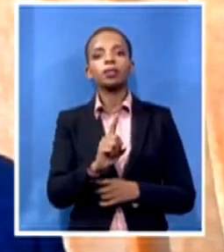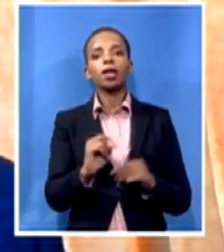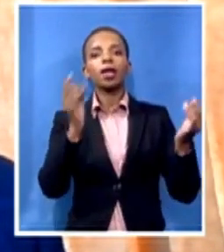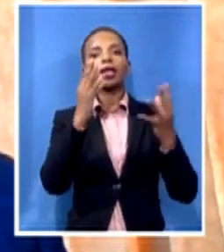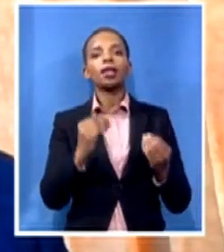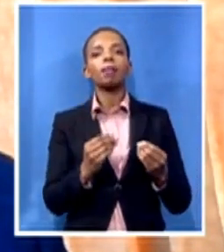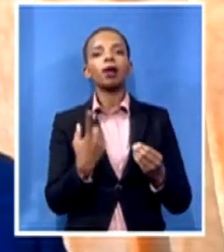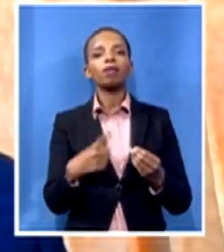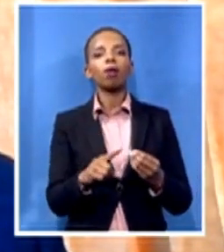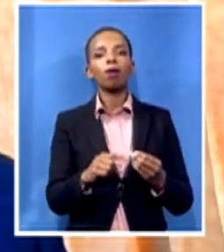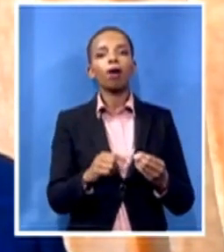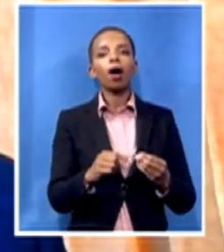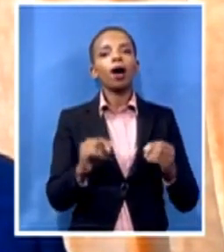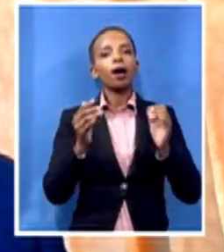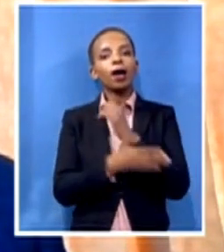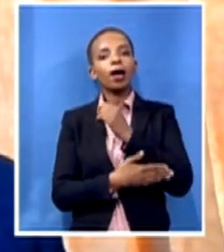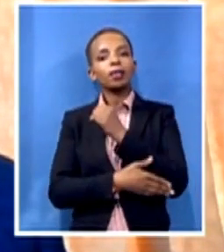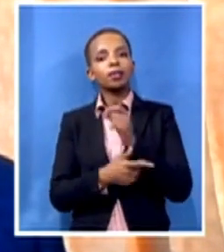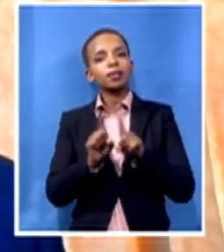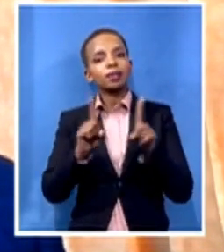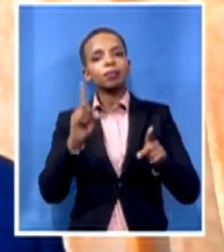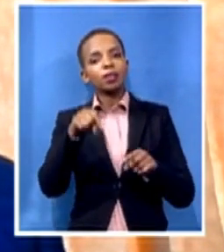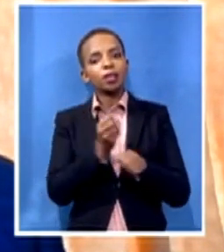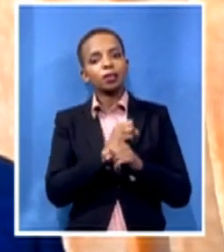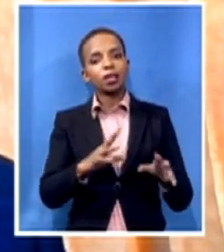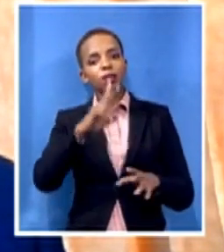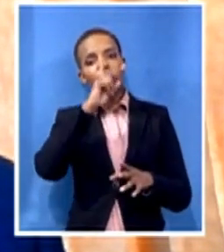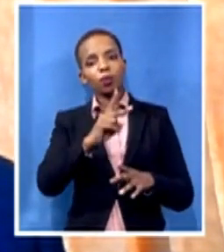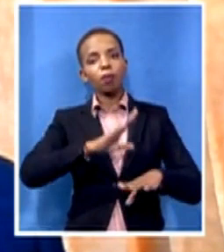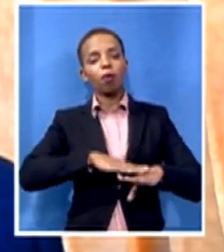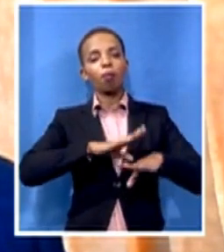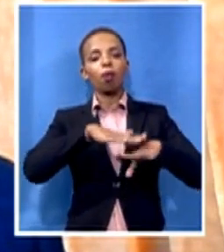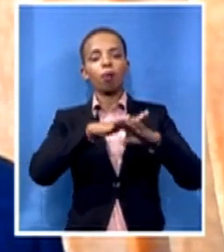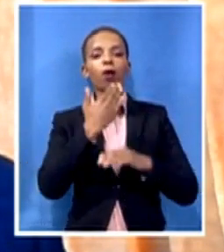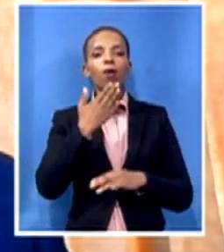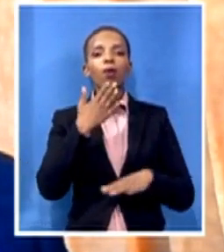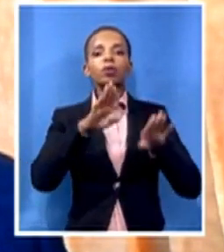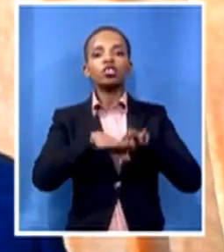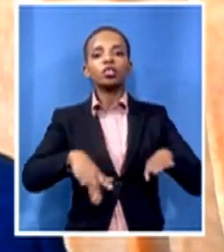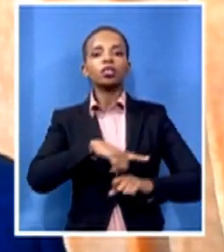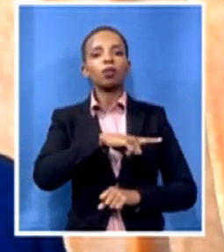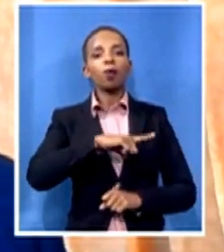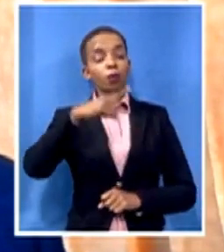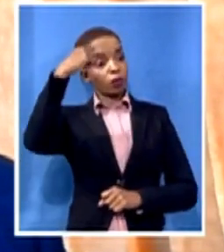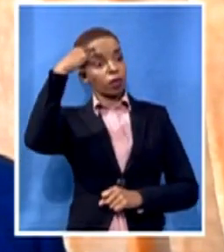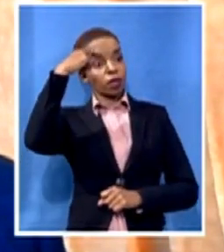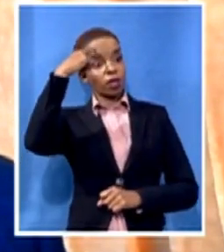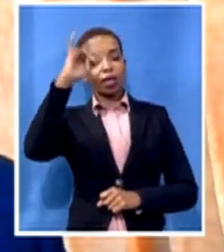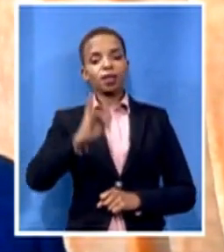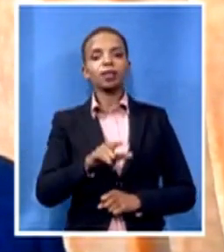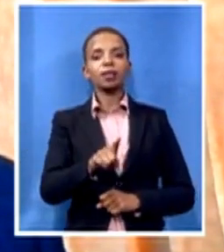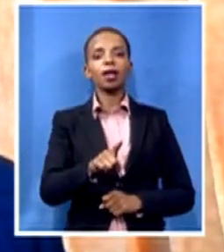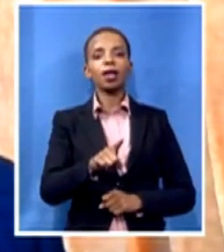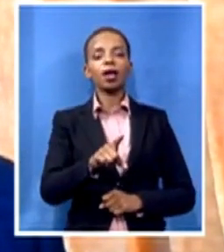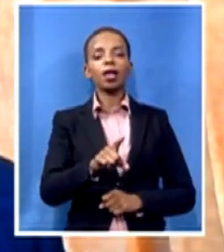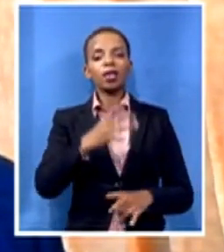in children, because we have been thinking that the disease is quite mild in children, but